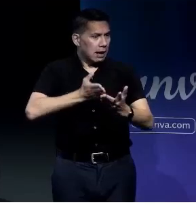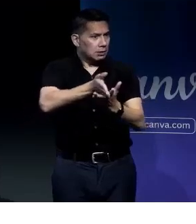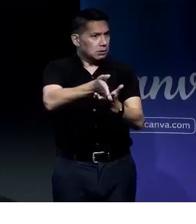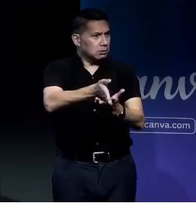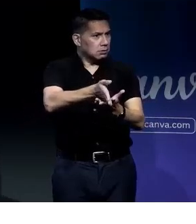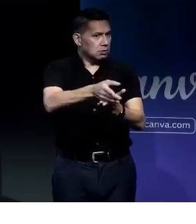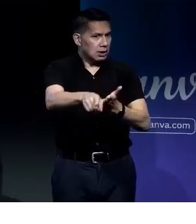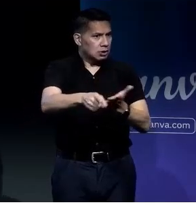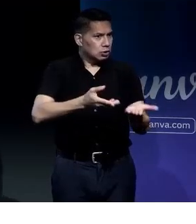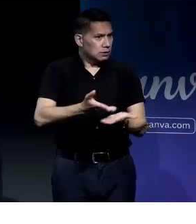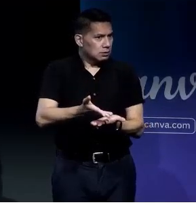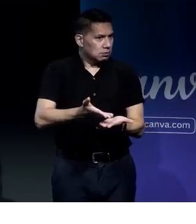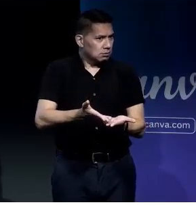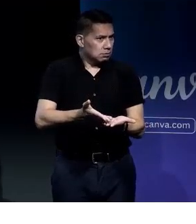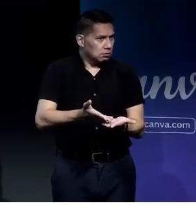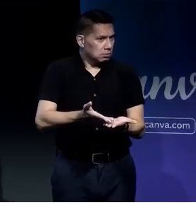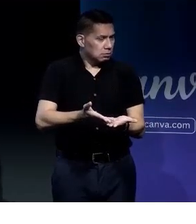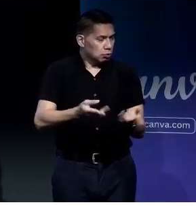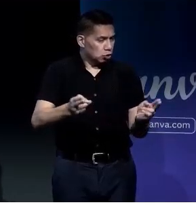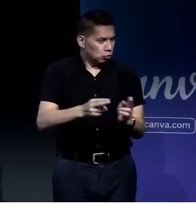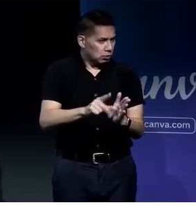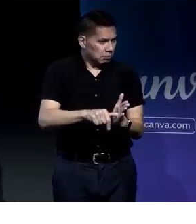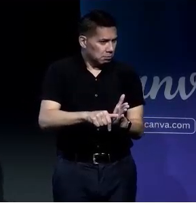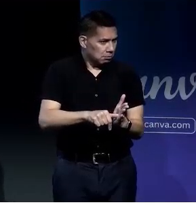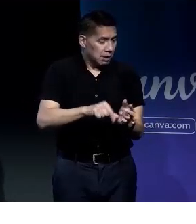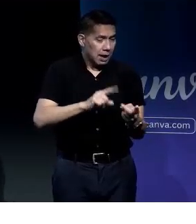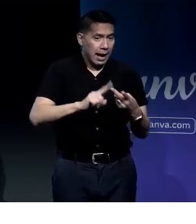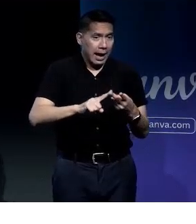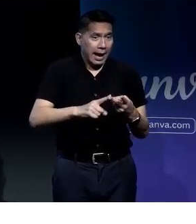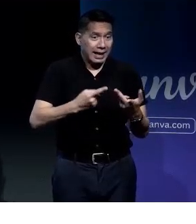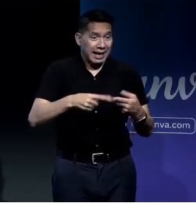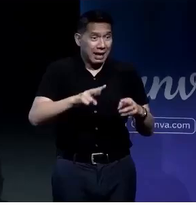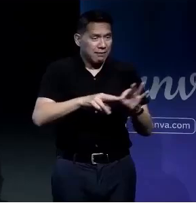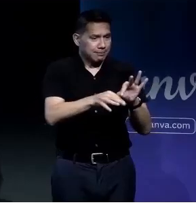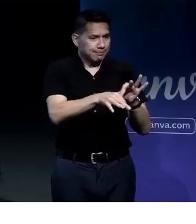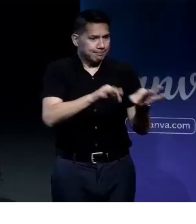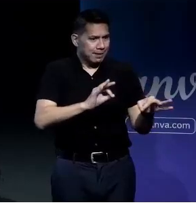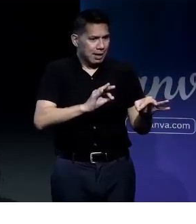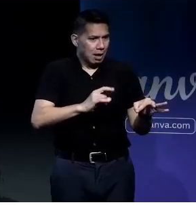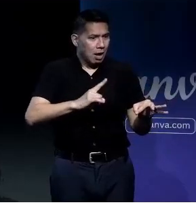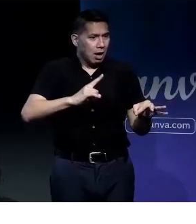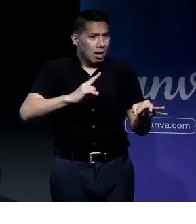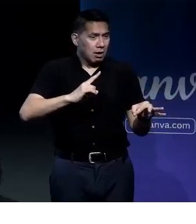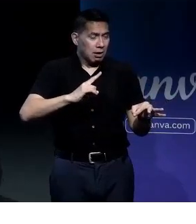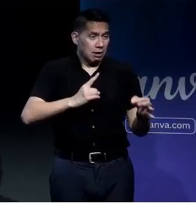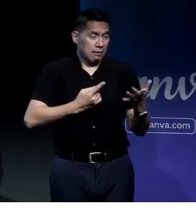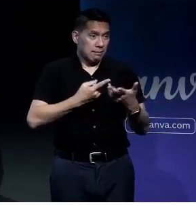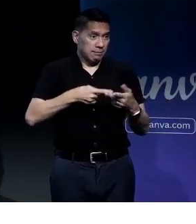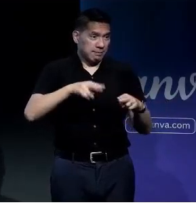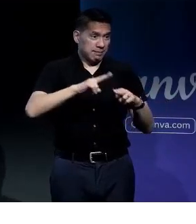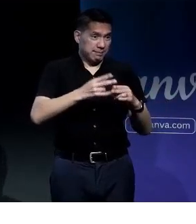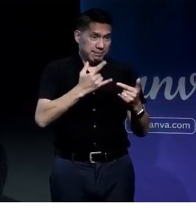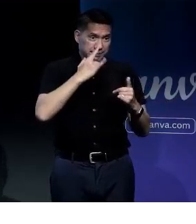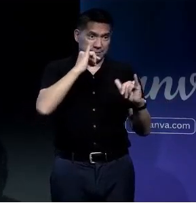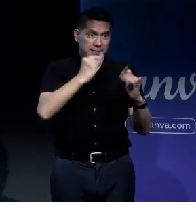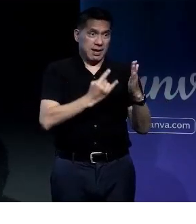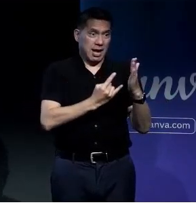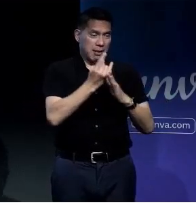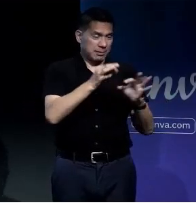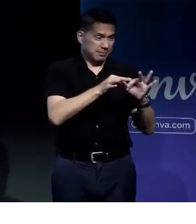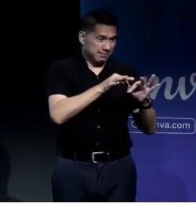those services. And contingency plans, if you have to terminate, you should have another product ready to go that's more